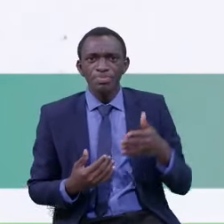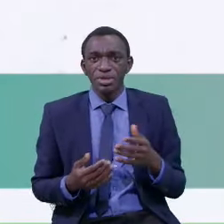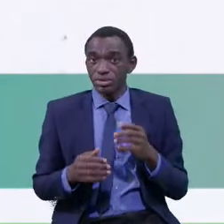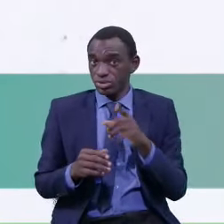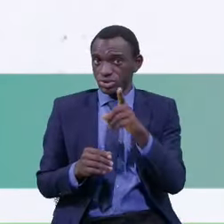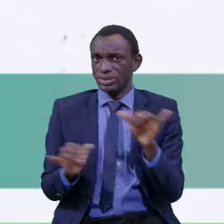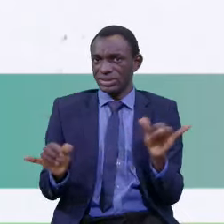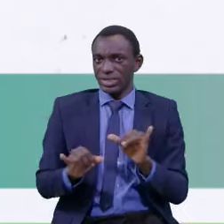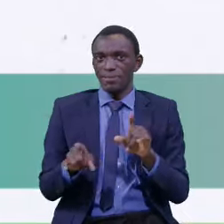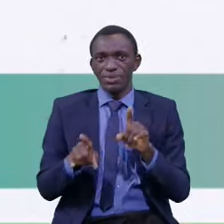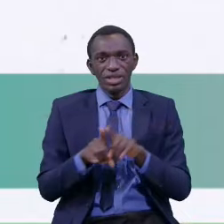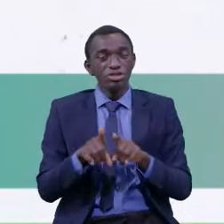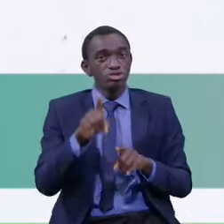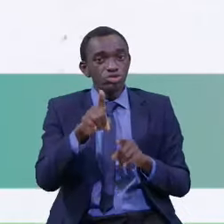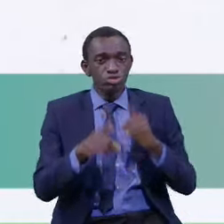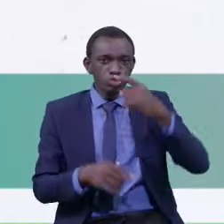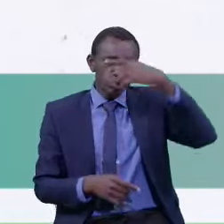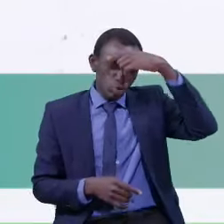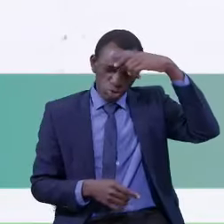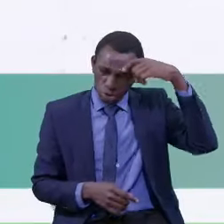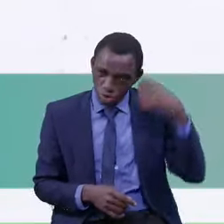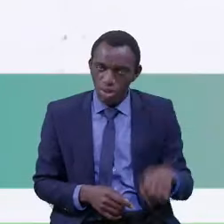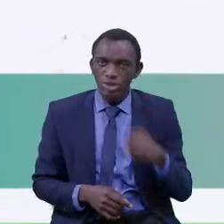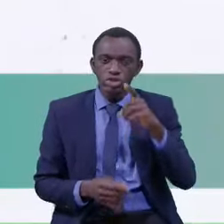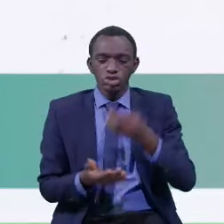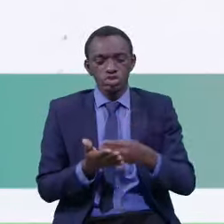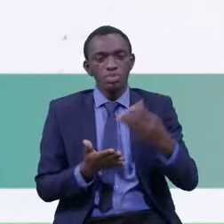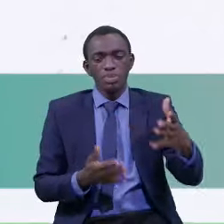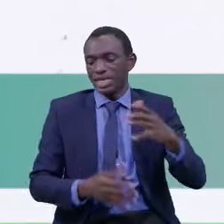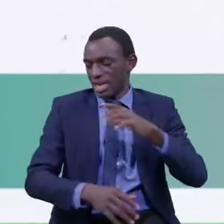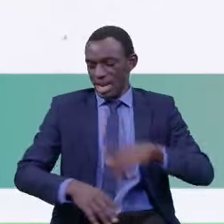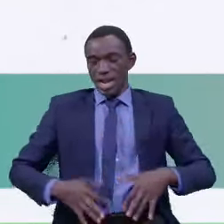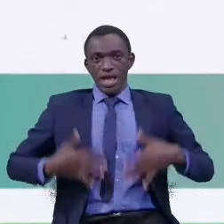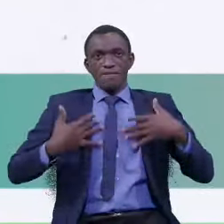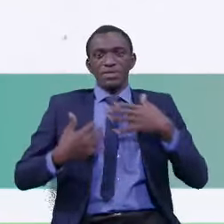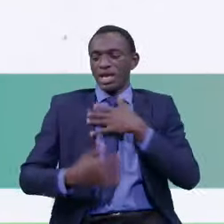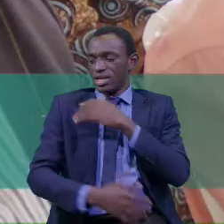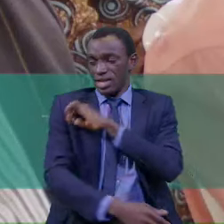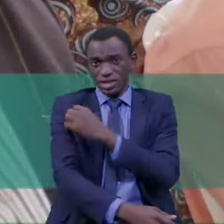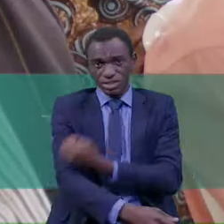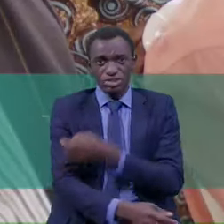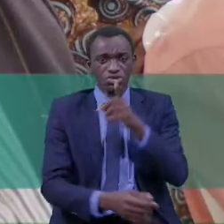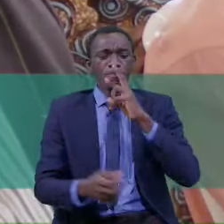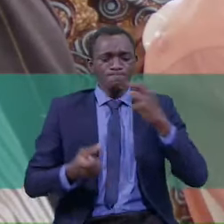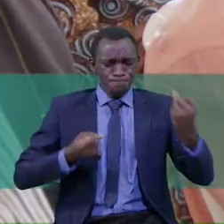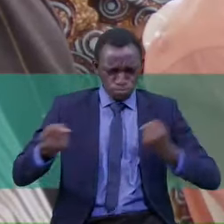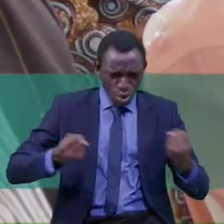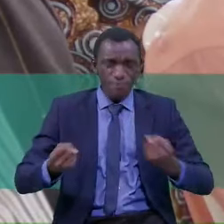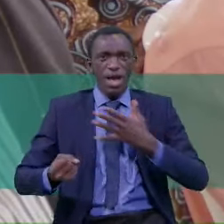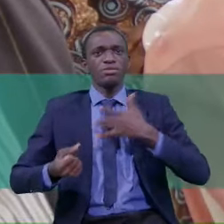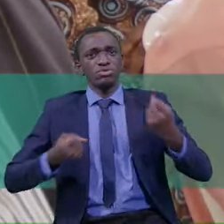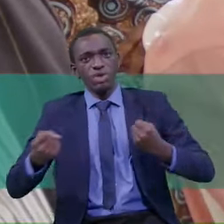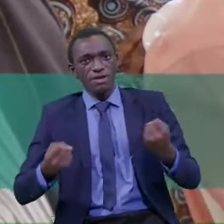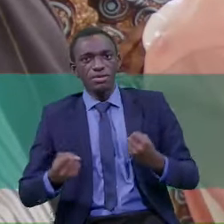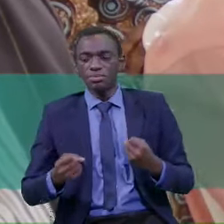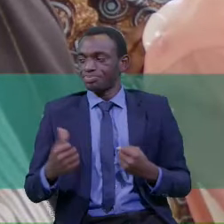expend life and energy, and you are driving and driving. And I said, can you slow down so I can talk to you?